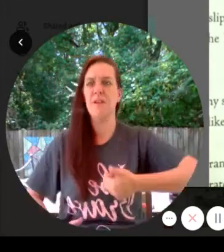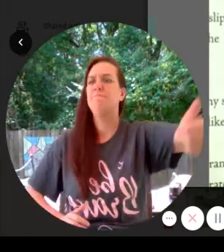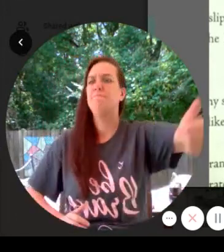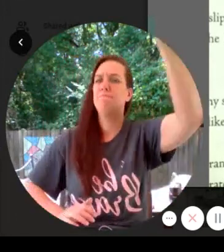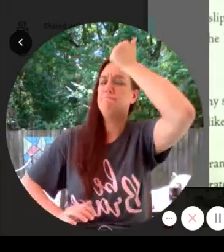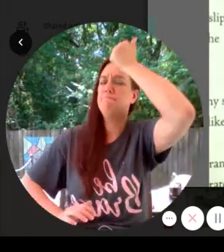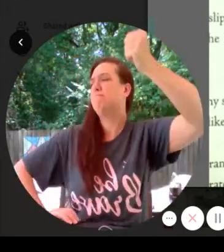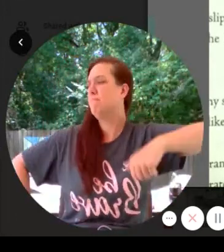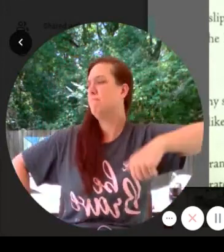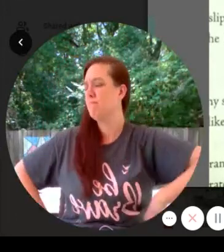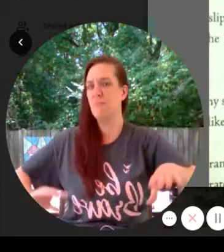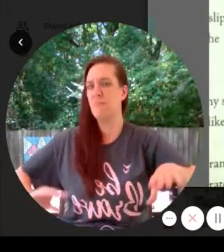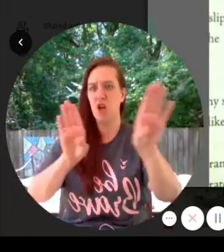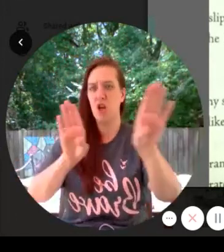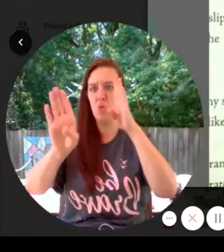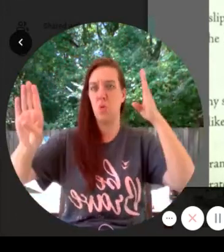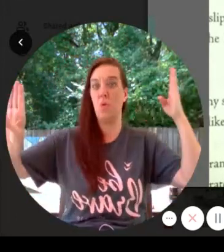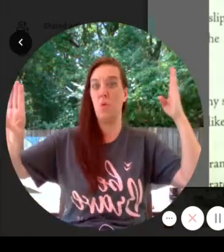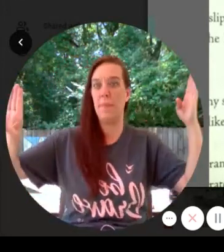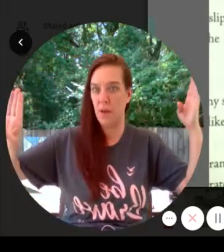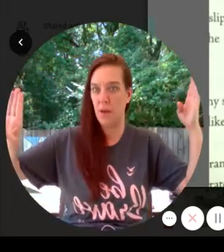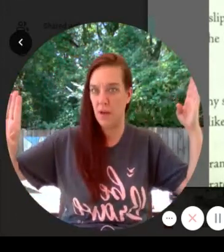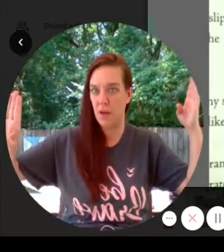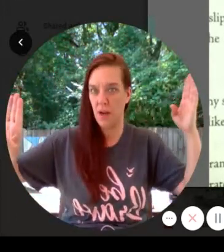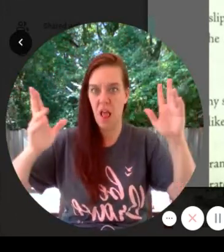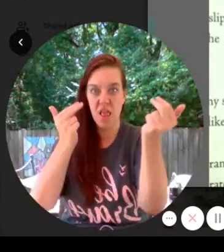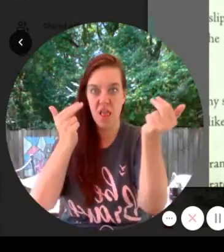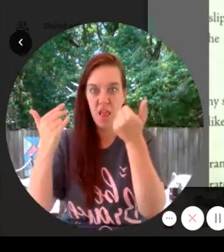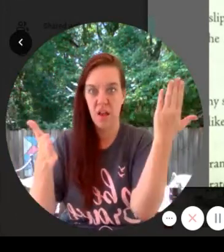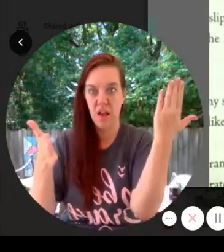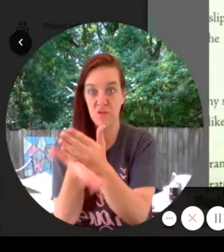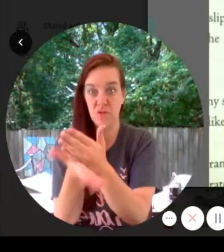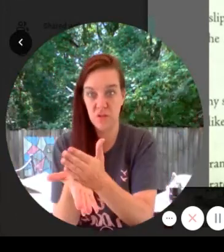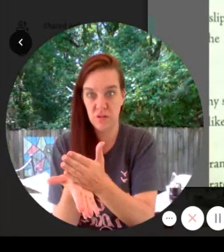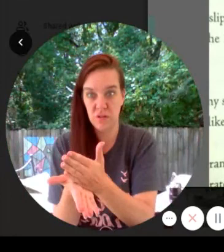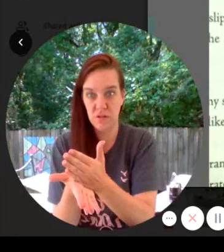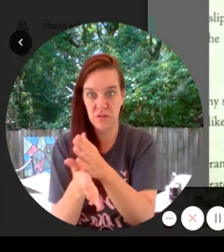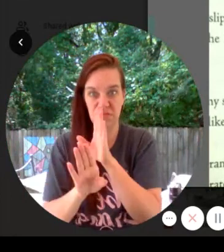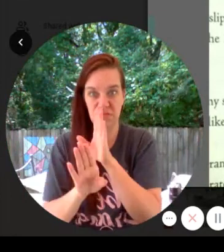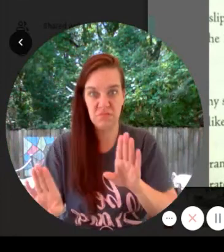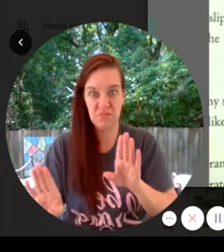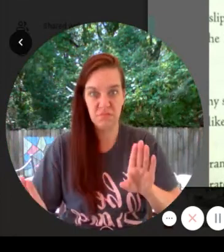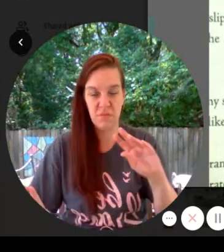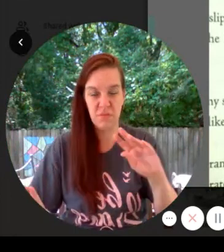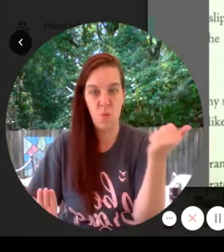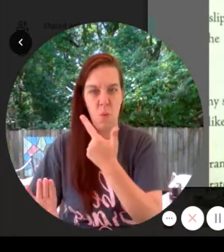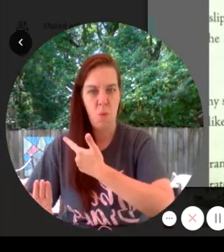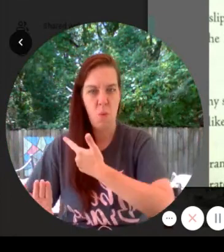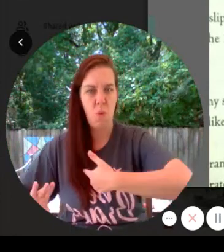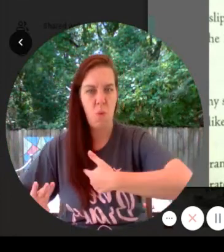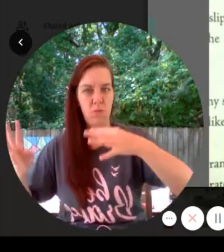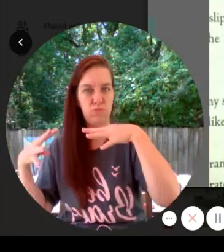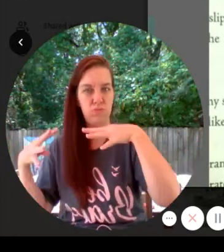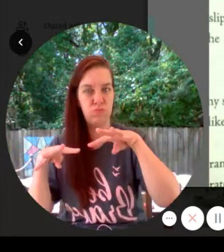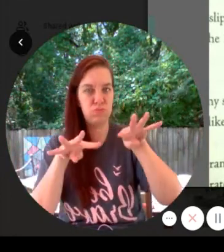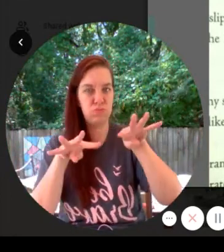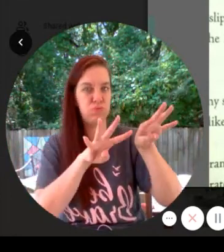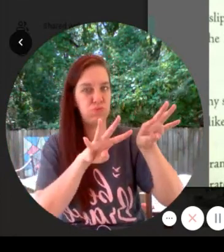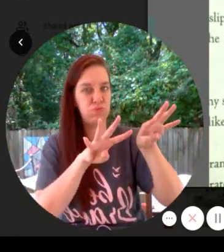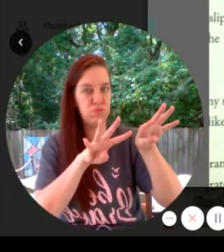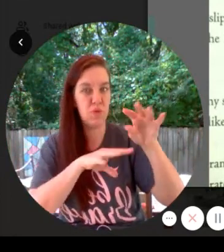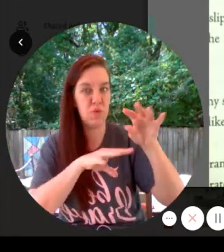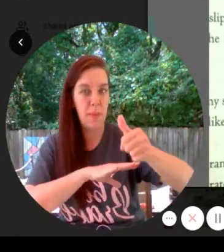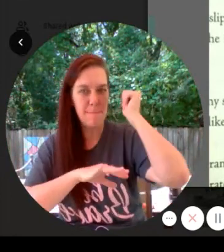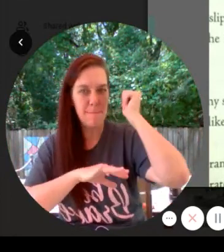Nonsense! A door opened. The laughter stopped. Everyone turned toward the back of the